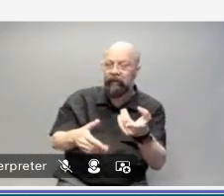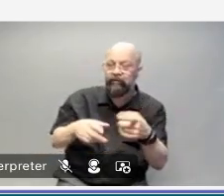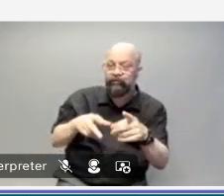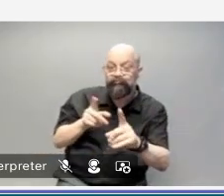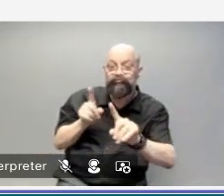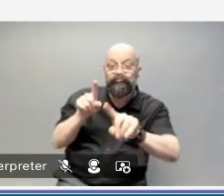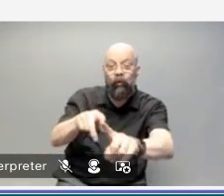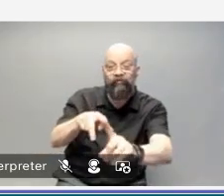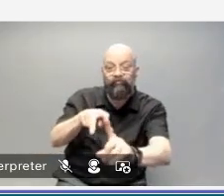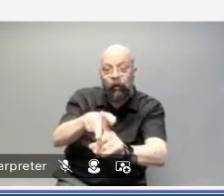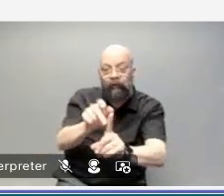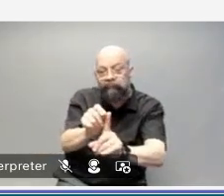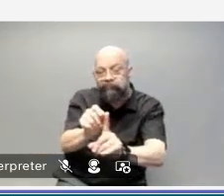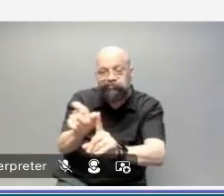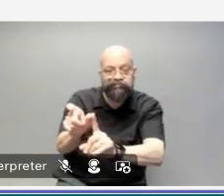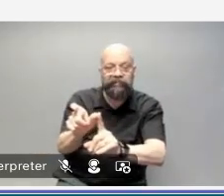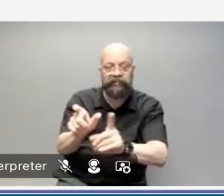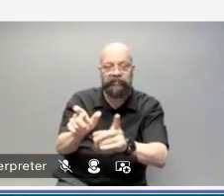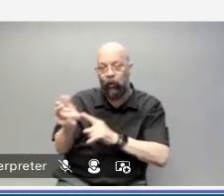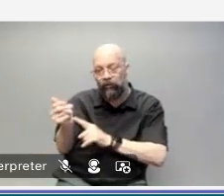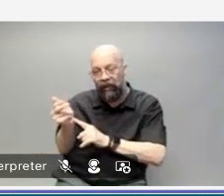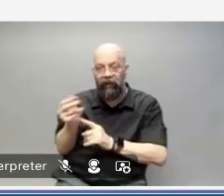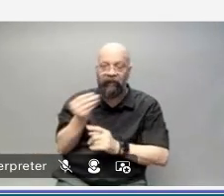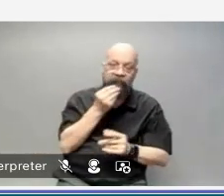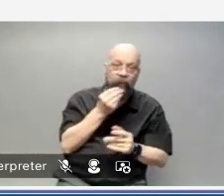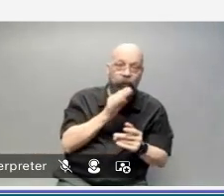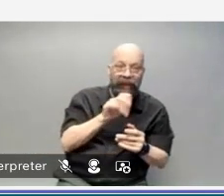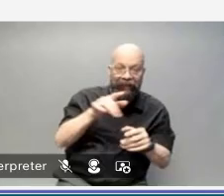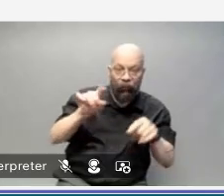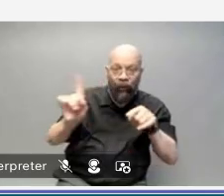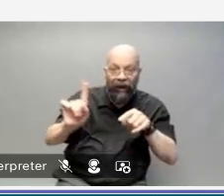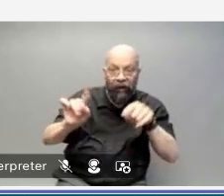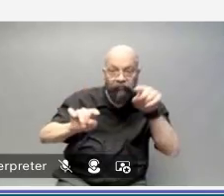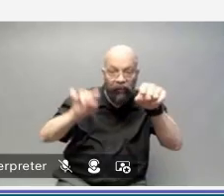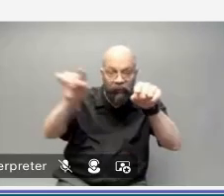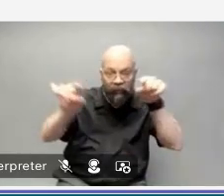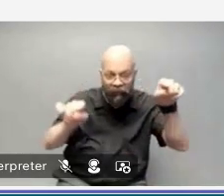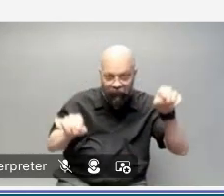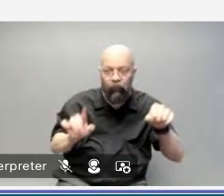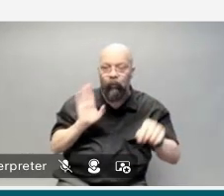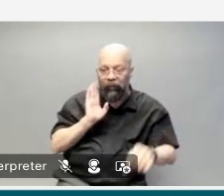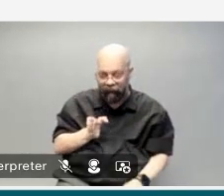stations, hotel assistance, and food banks. Next slide.